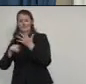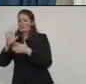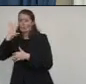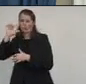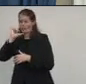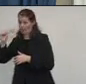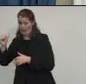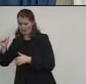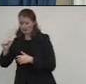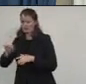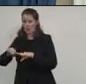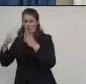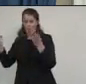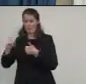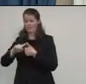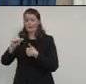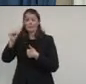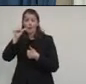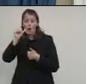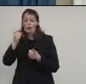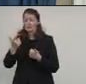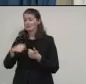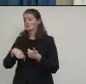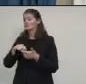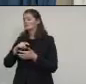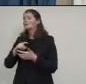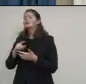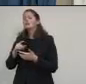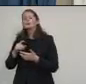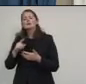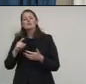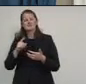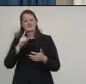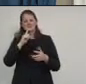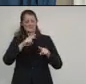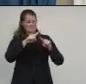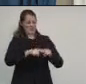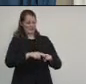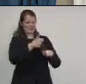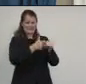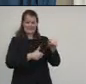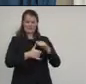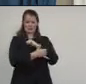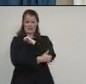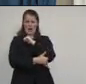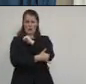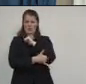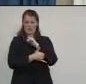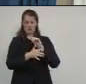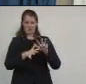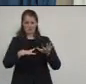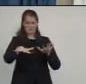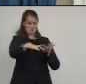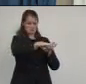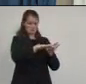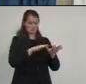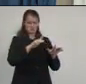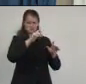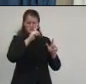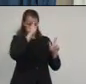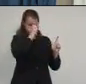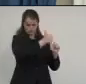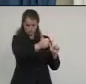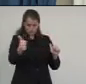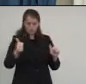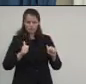expire. Can you talk about why that came so close to the expiration date of the first one? Well, it gets to my communication with it. It would